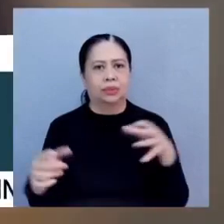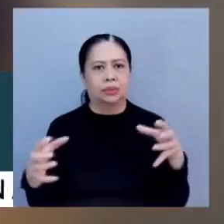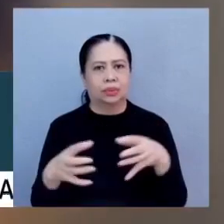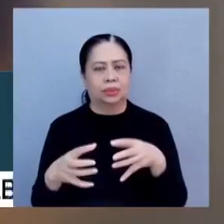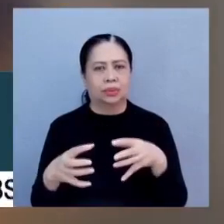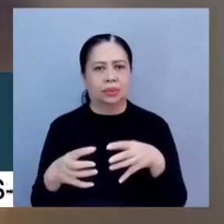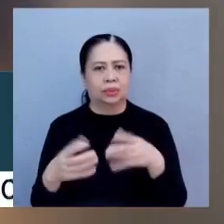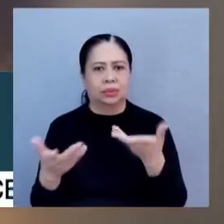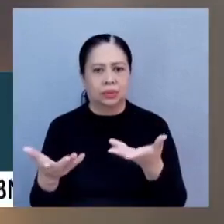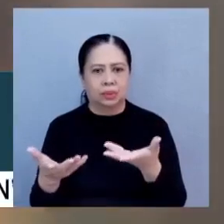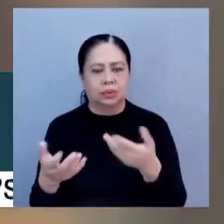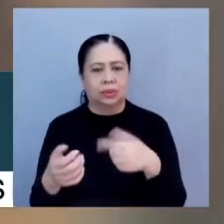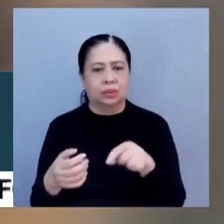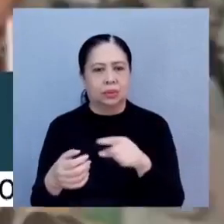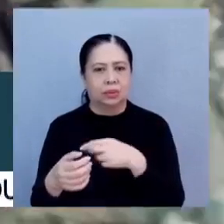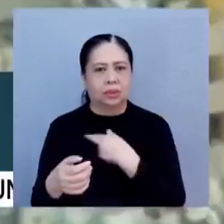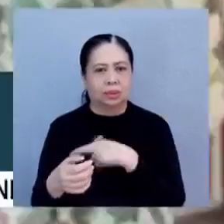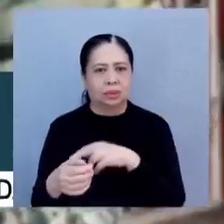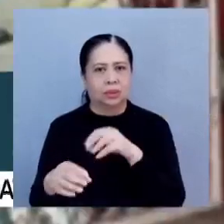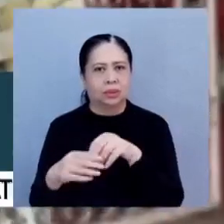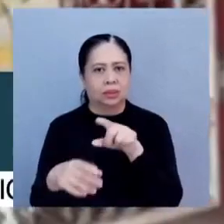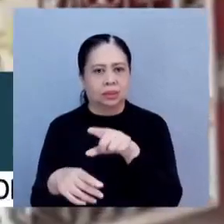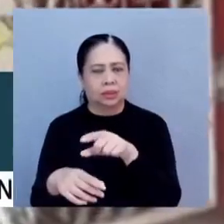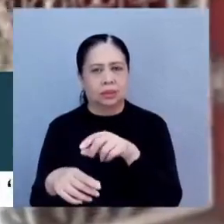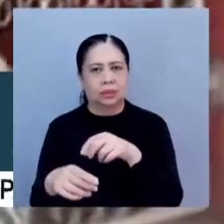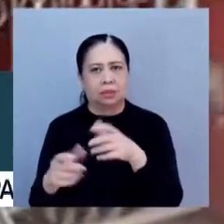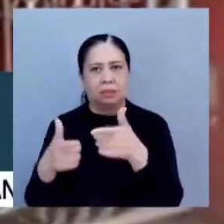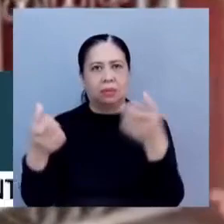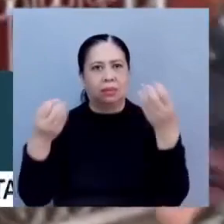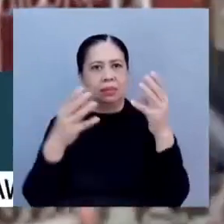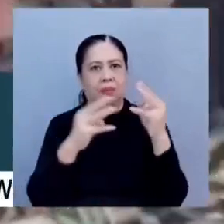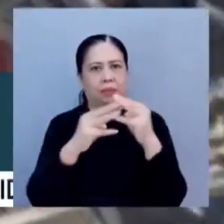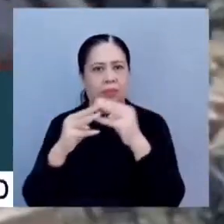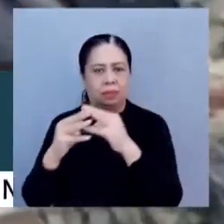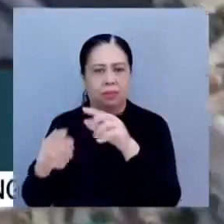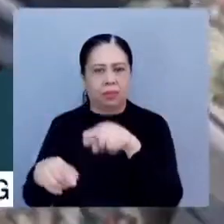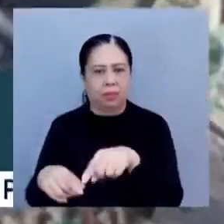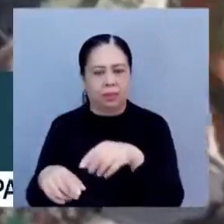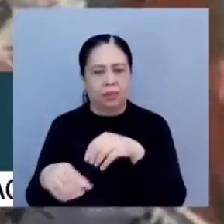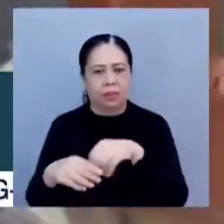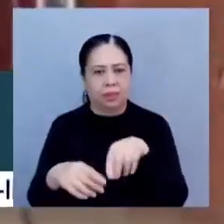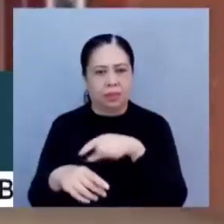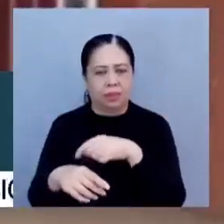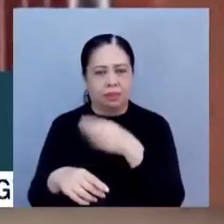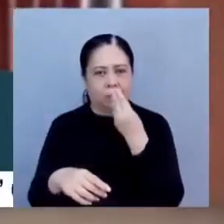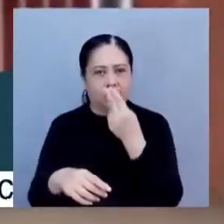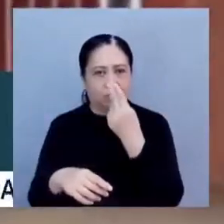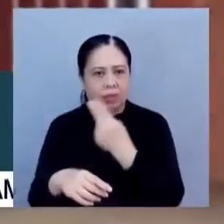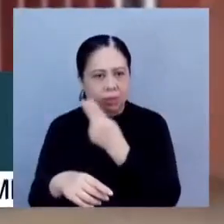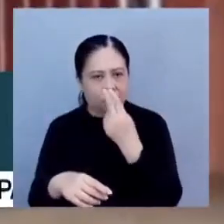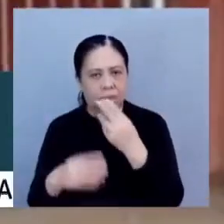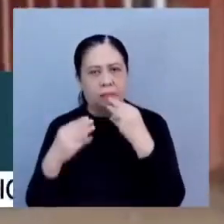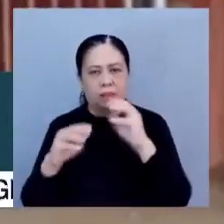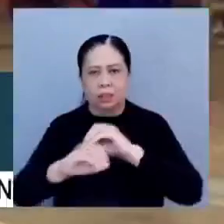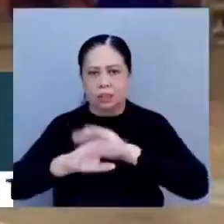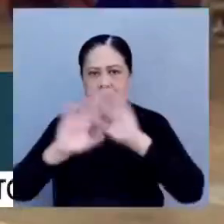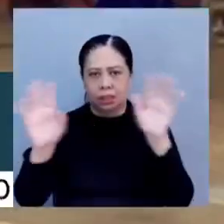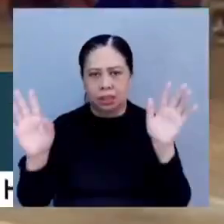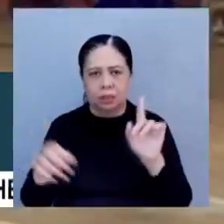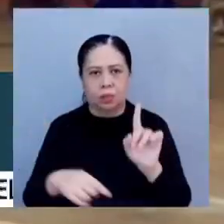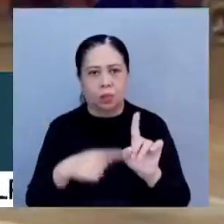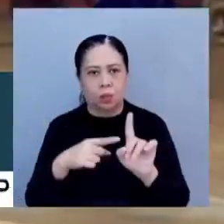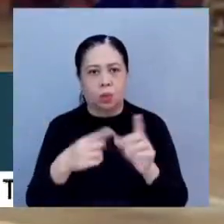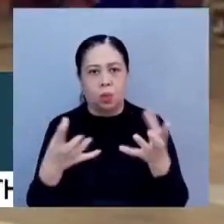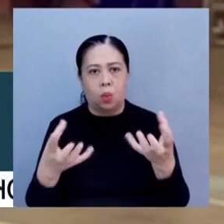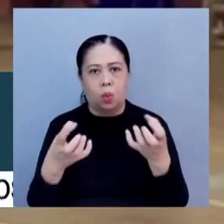minority religion inside a majority, Muslim majority community. Yung message is clear. One, they wanted